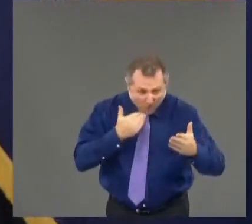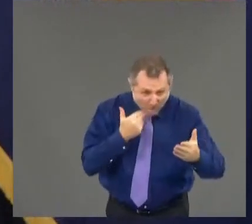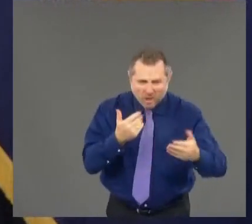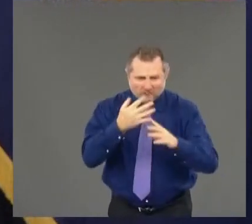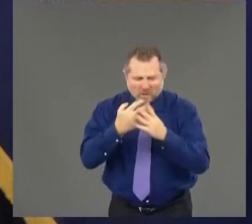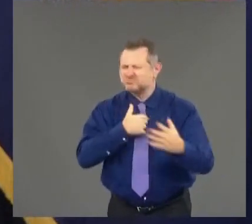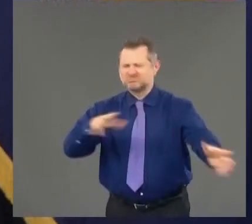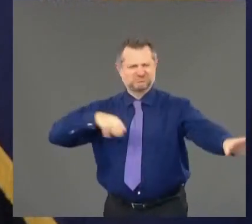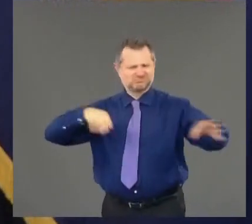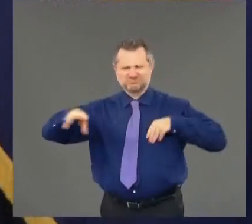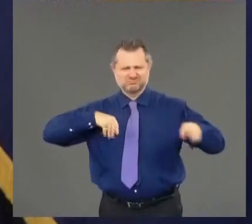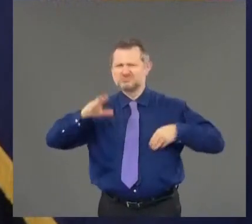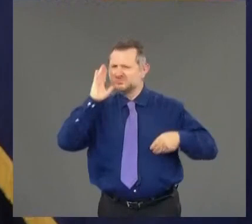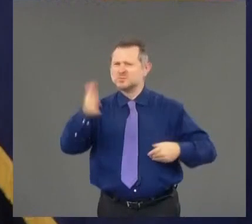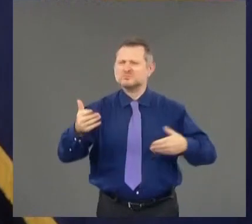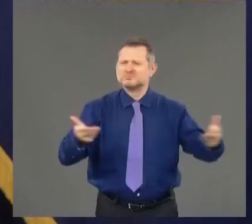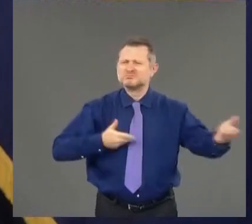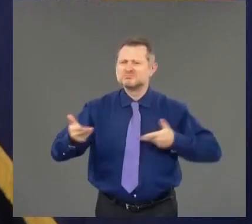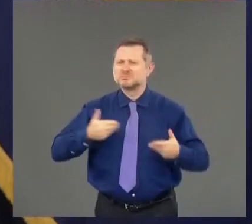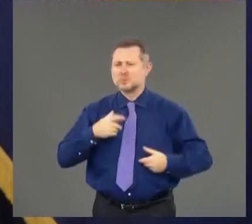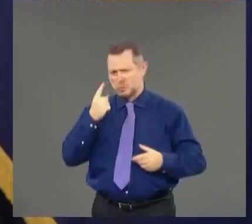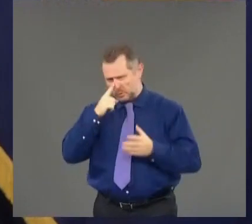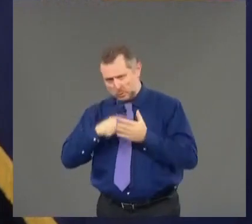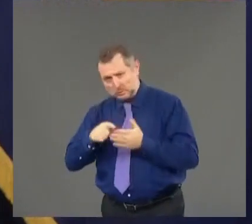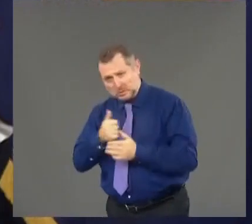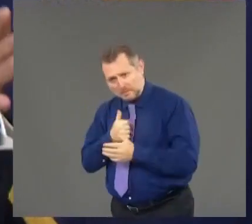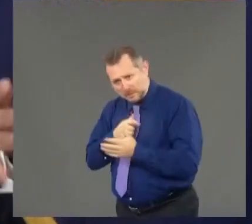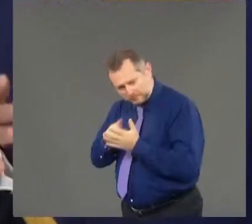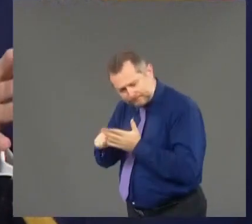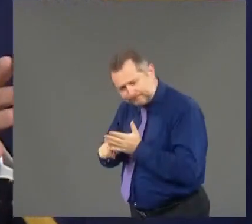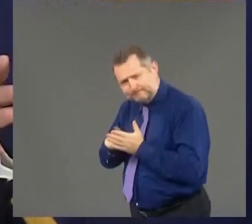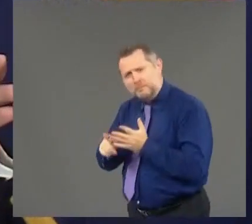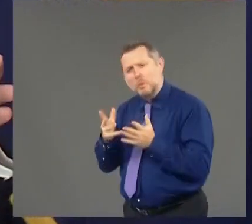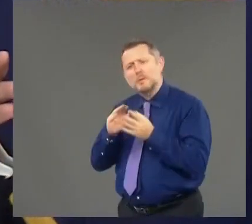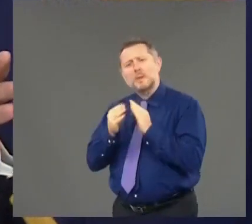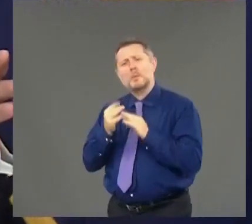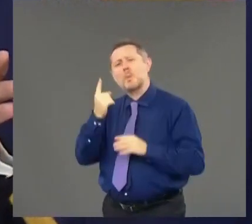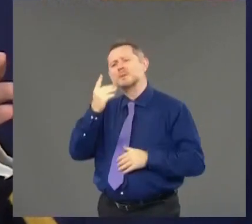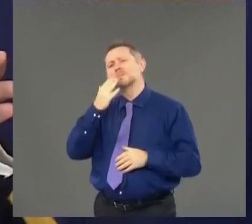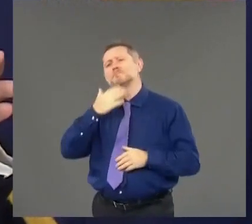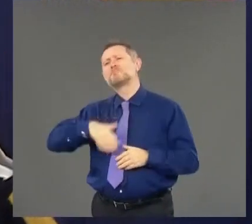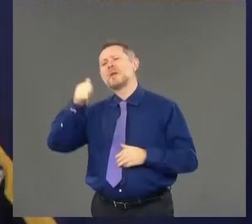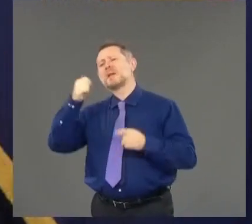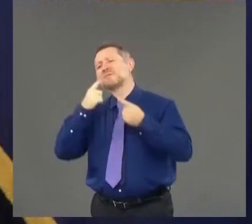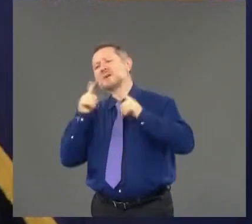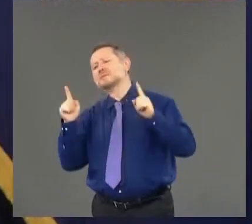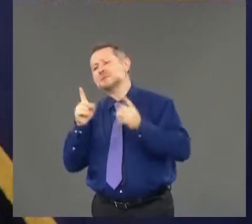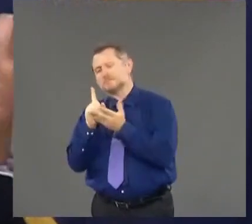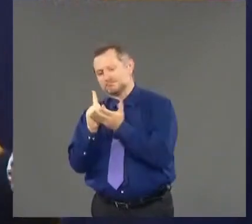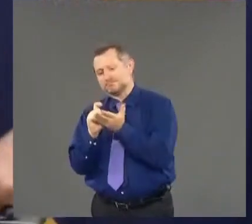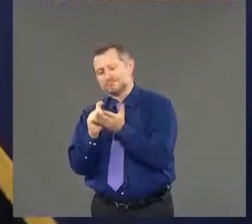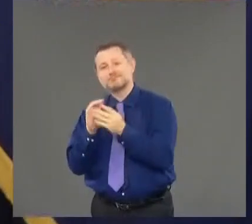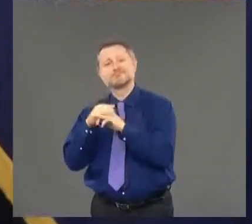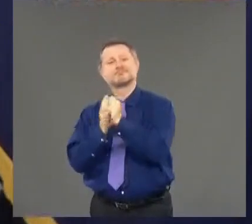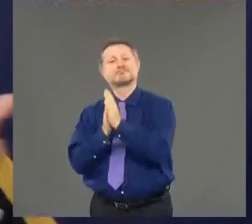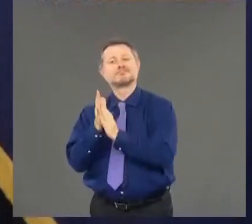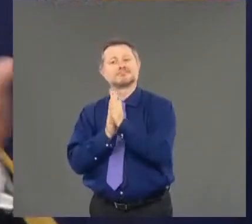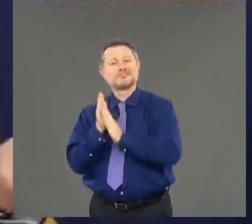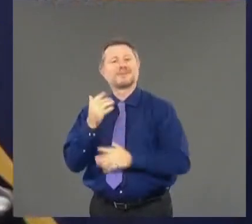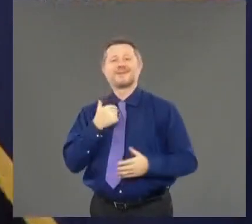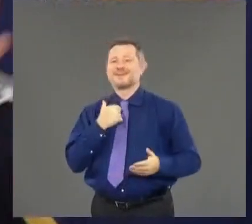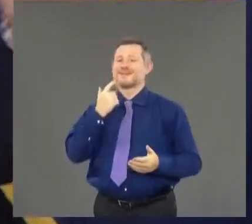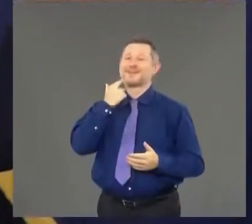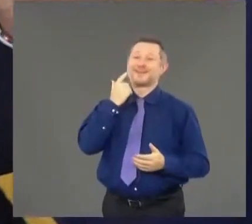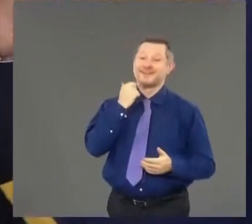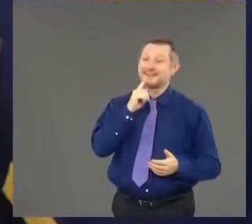One time we spent a lot of time exploring what was the most effective hand sanitizer, right, at killing viruses. So on the theory of you do